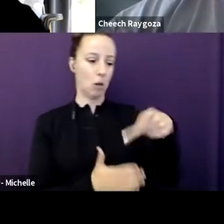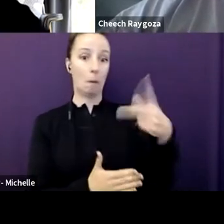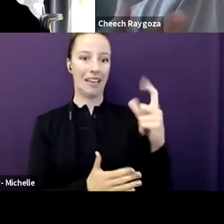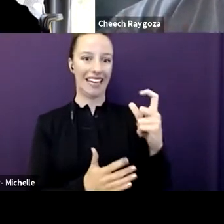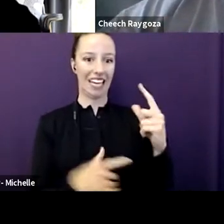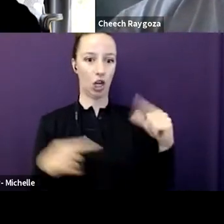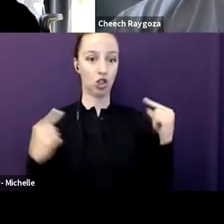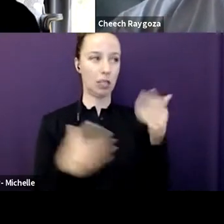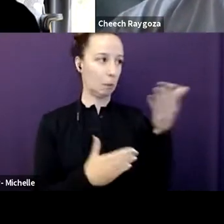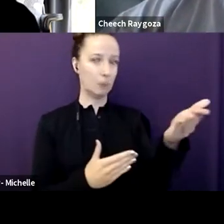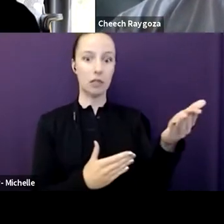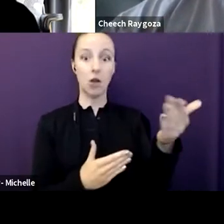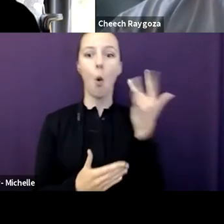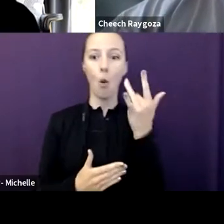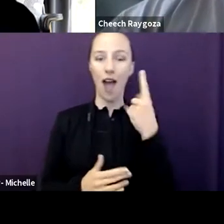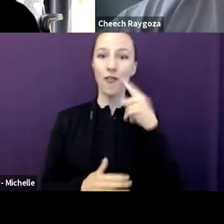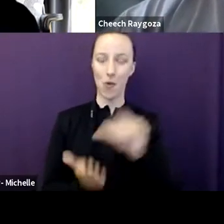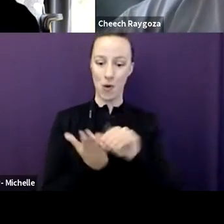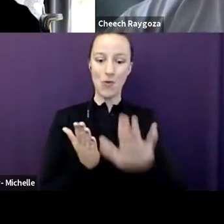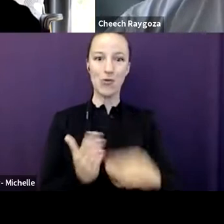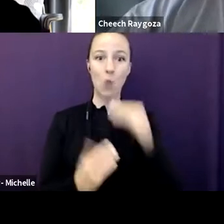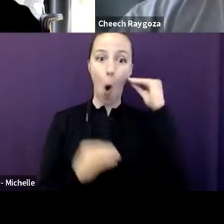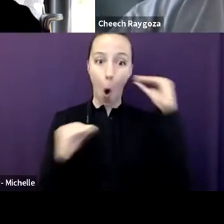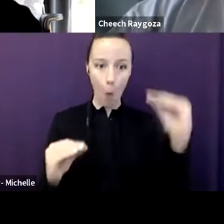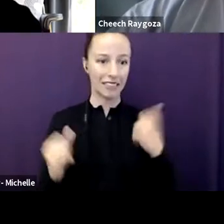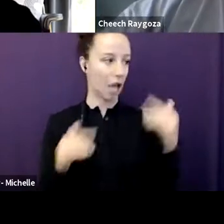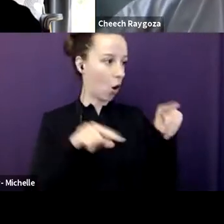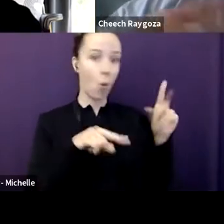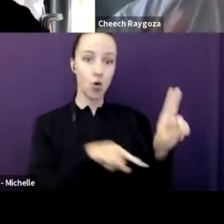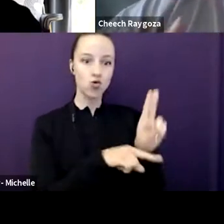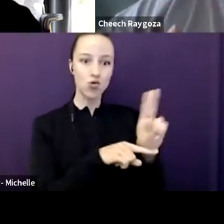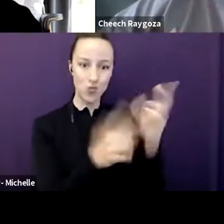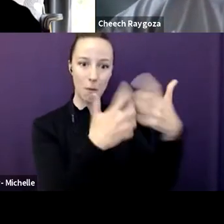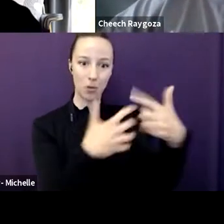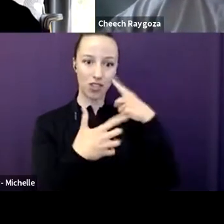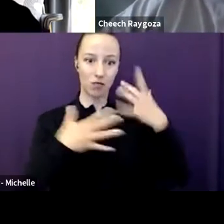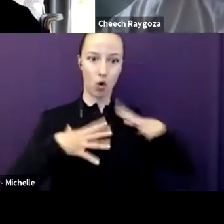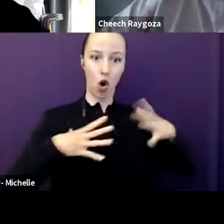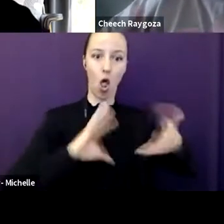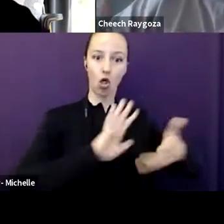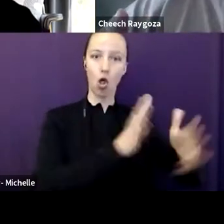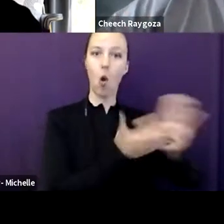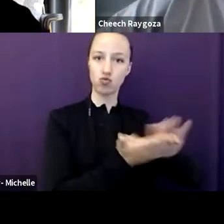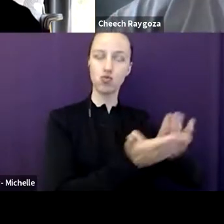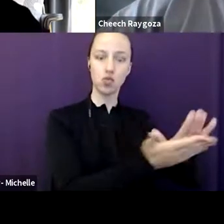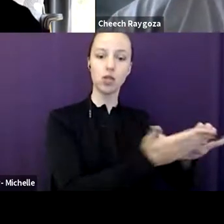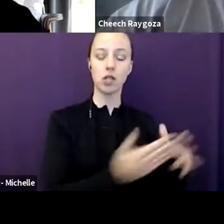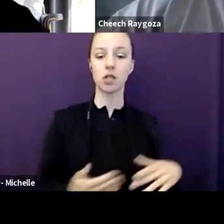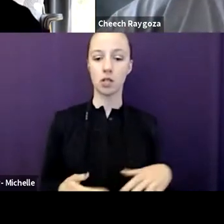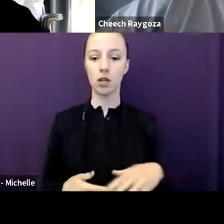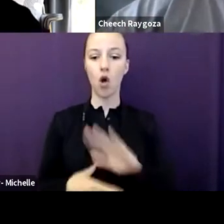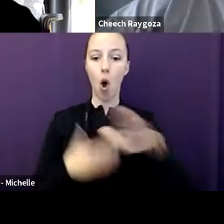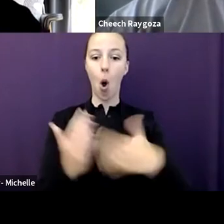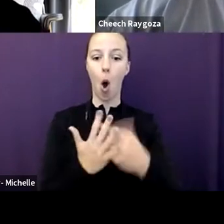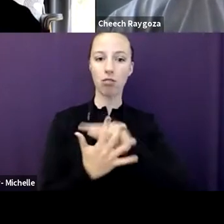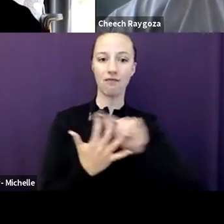are homeless can wash their clothes. So all these things need to come to light,